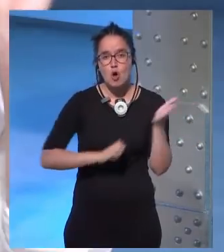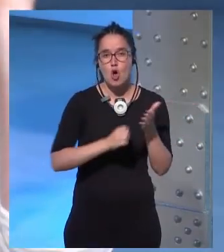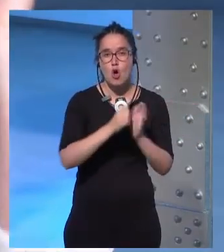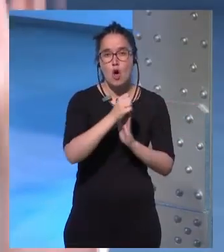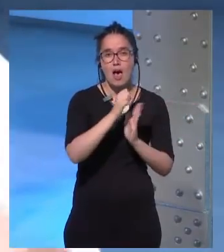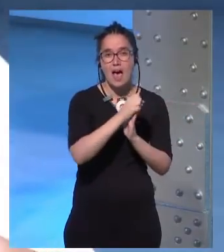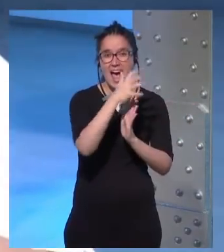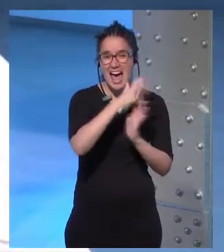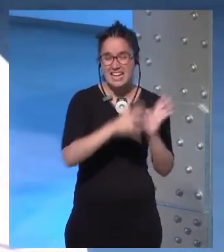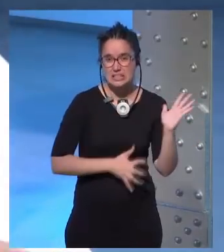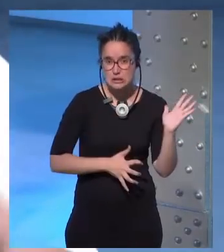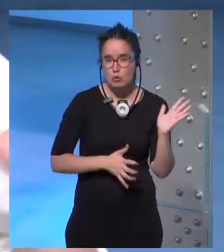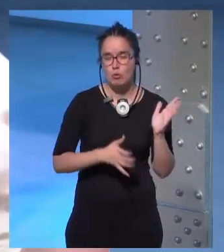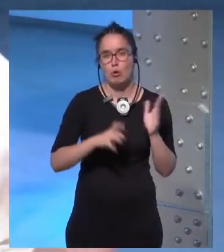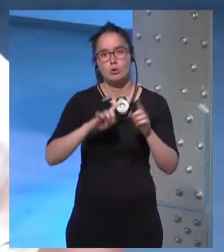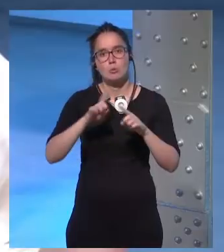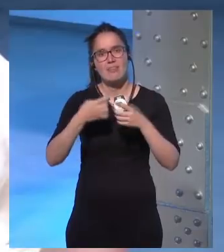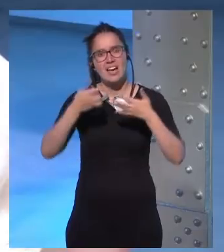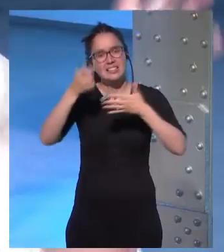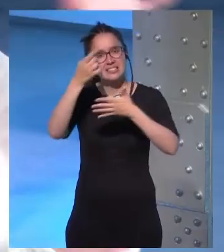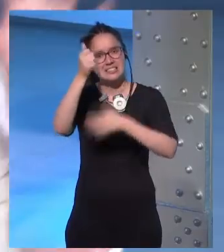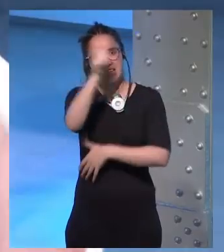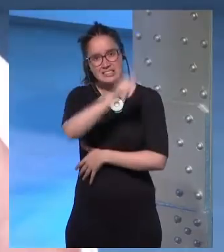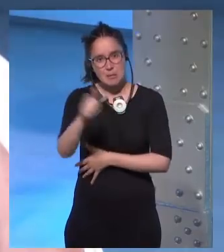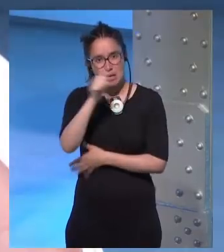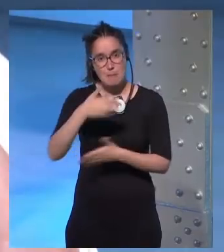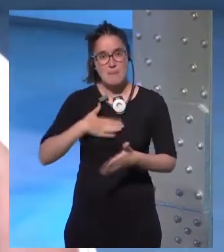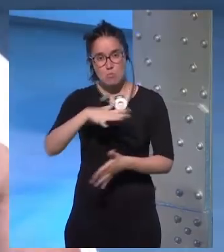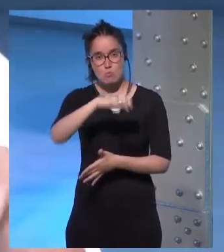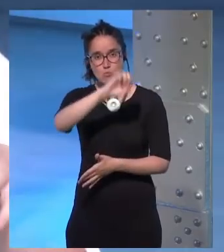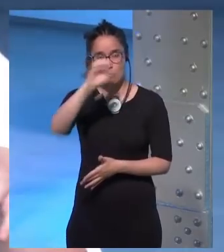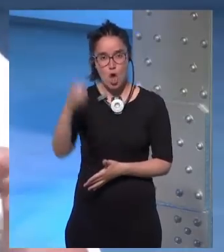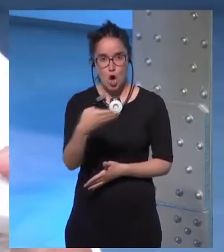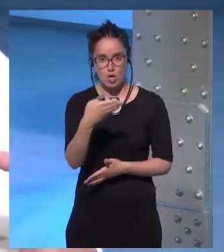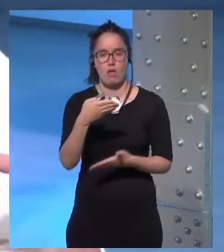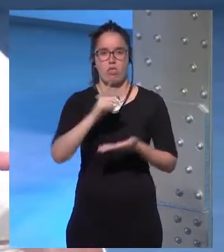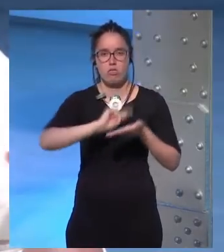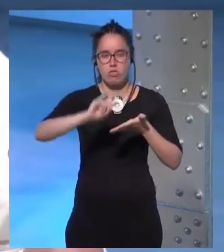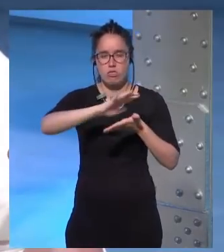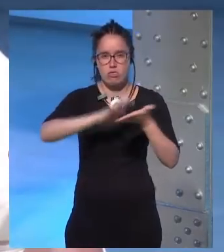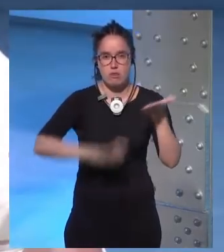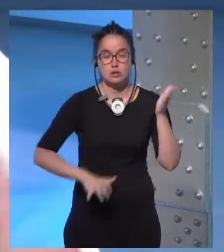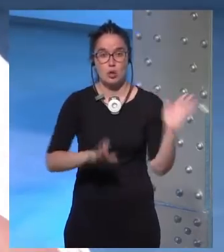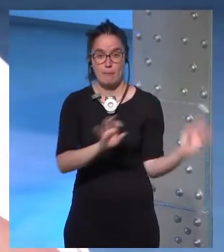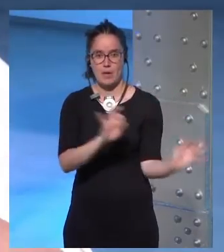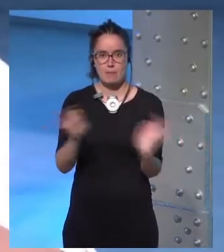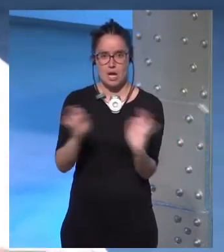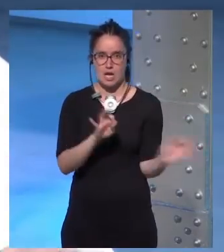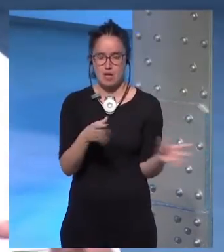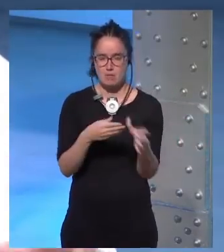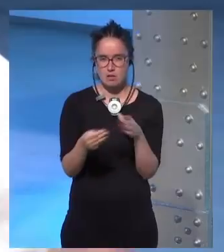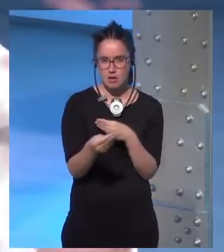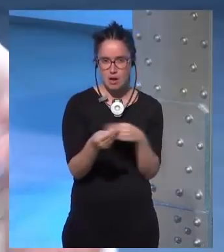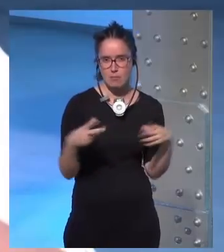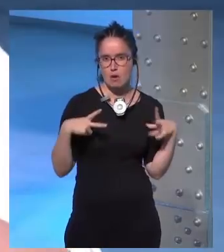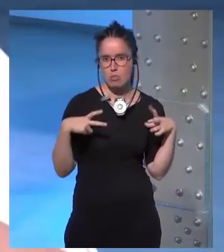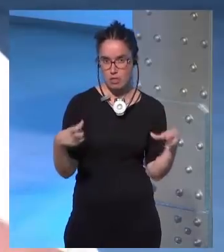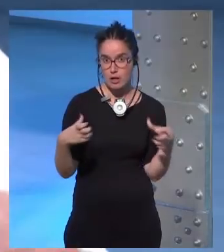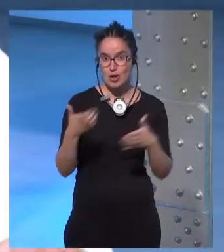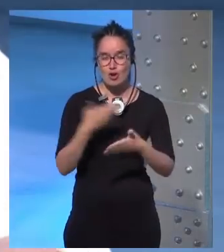Facebook ads and all of this stuff, and then work sometimes, like with Stars Are Legion, work with a publicist as well, and